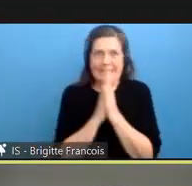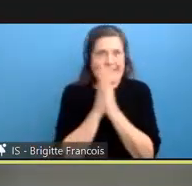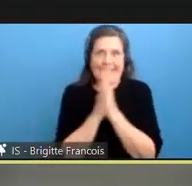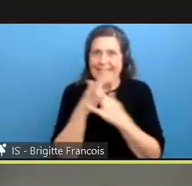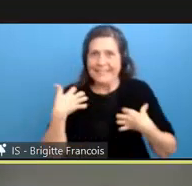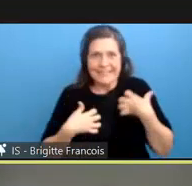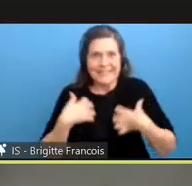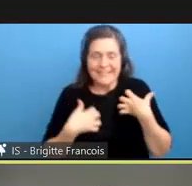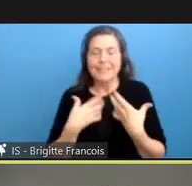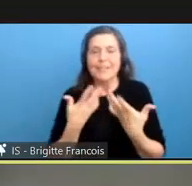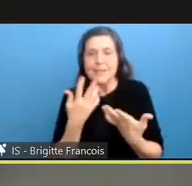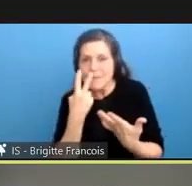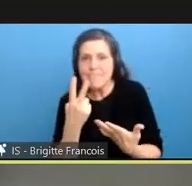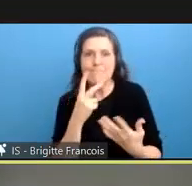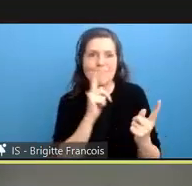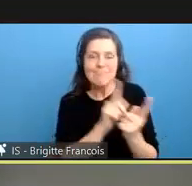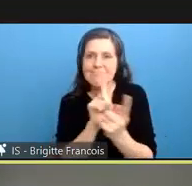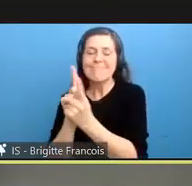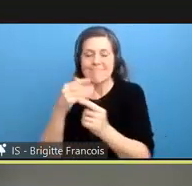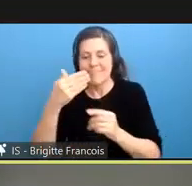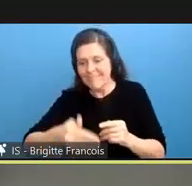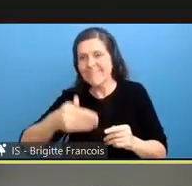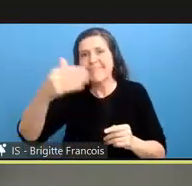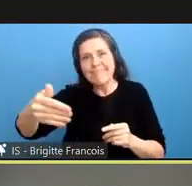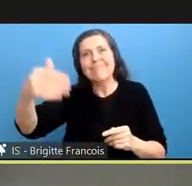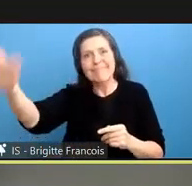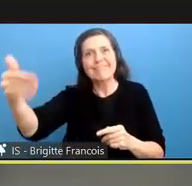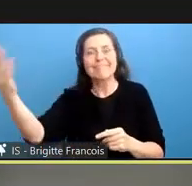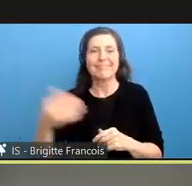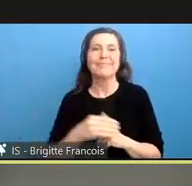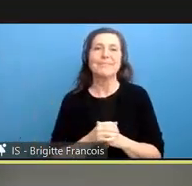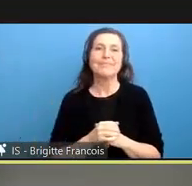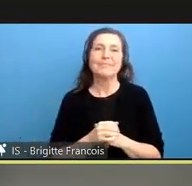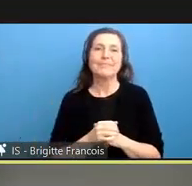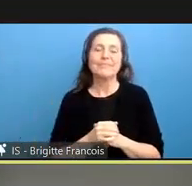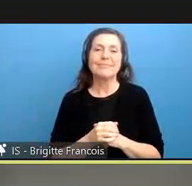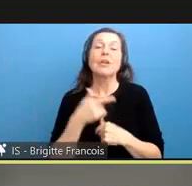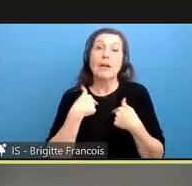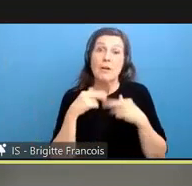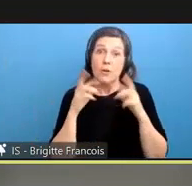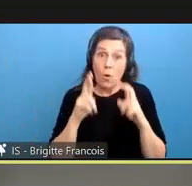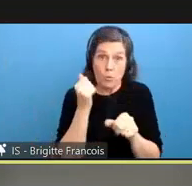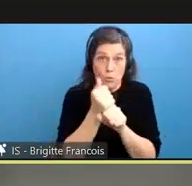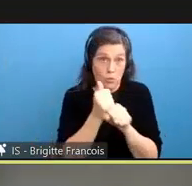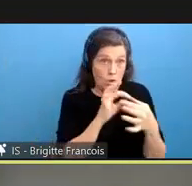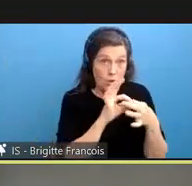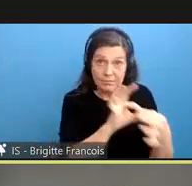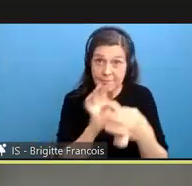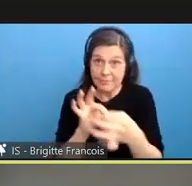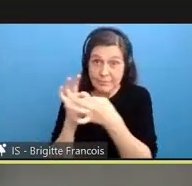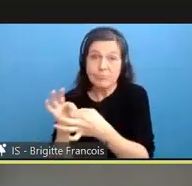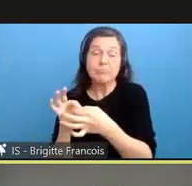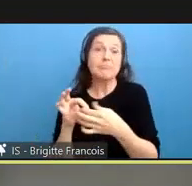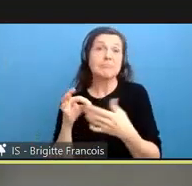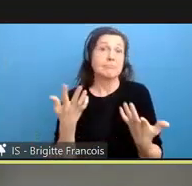in conversations. We'd love to be able to collaborate with some of you and perhaps start some discussions about